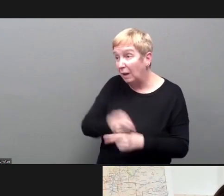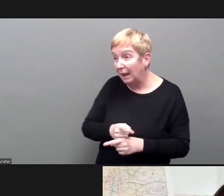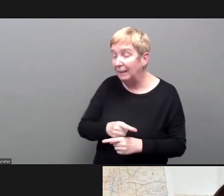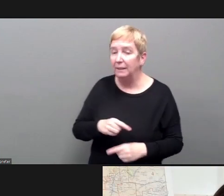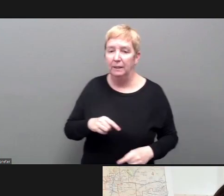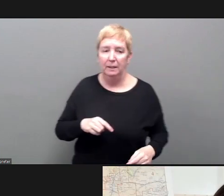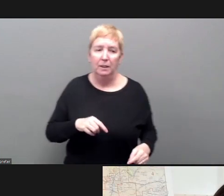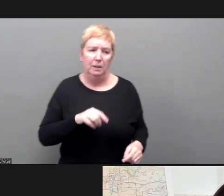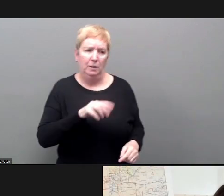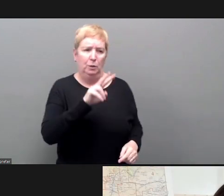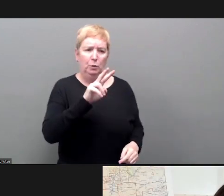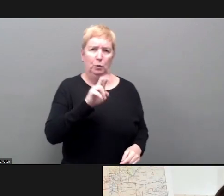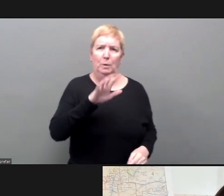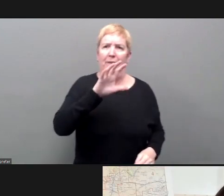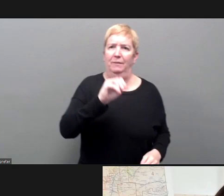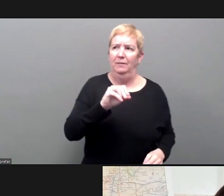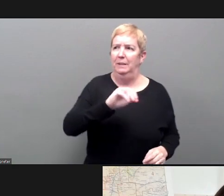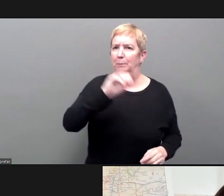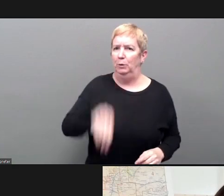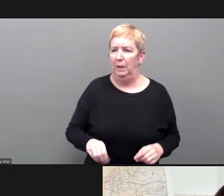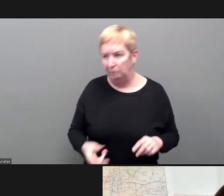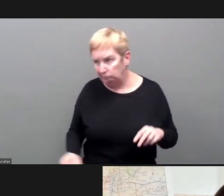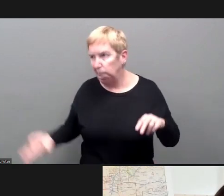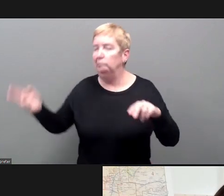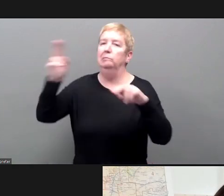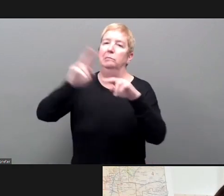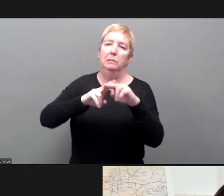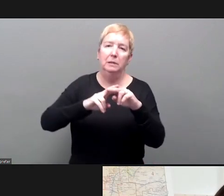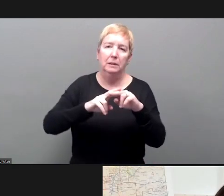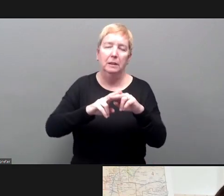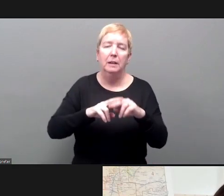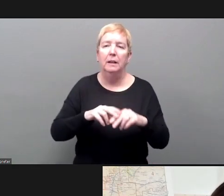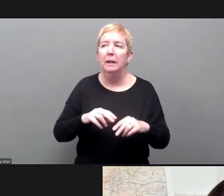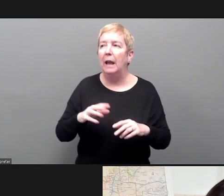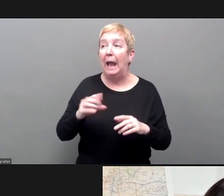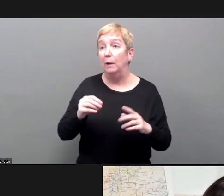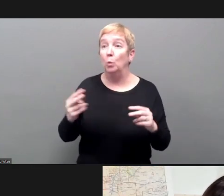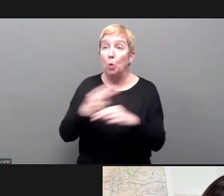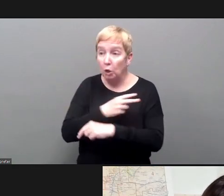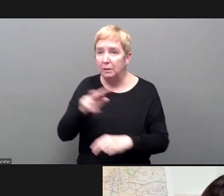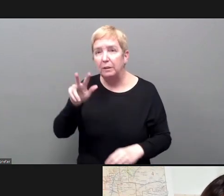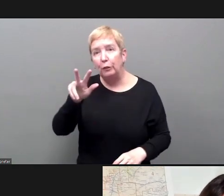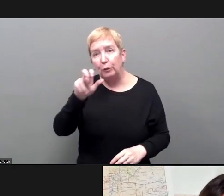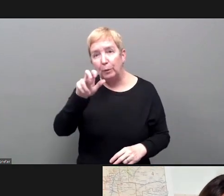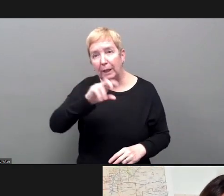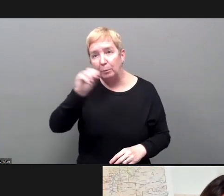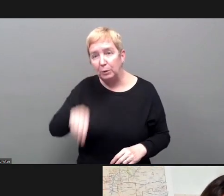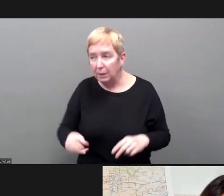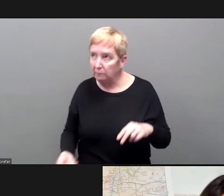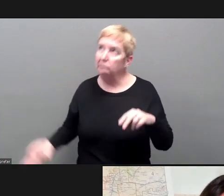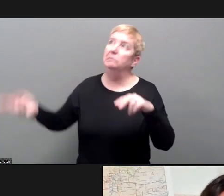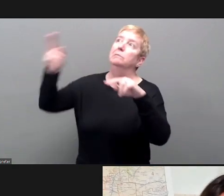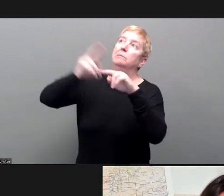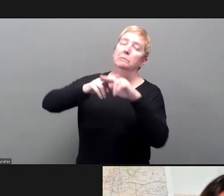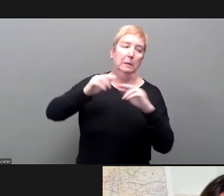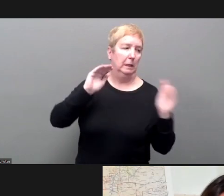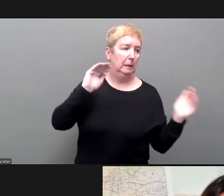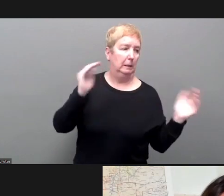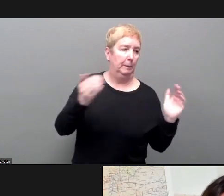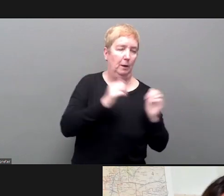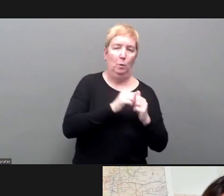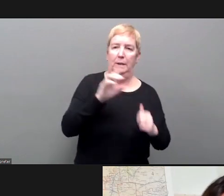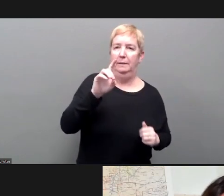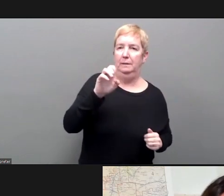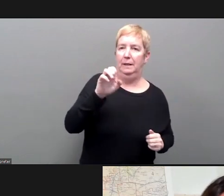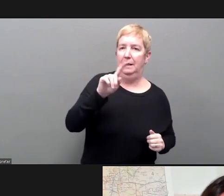than they were, even with the highest peak, maybe 300% higher than what we saw with Delta before that. And so